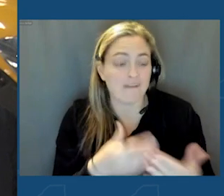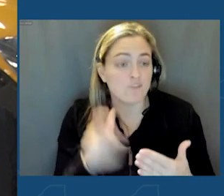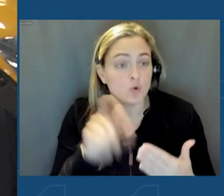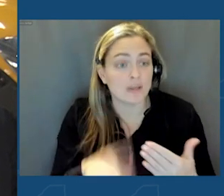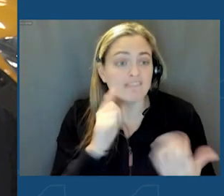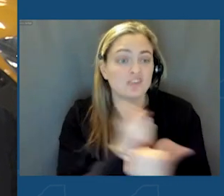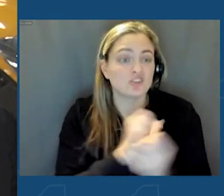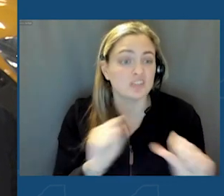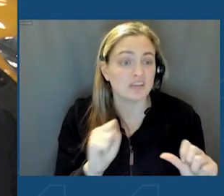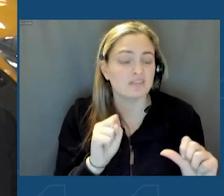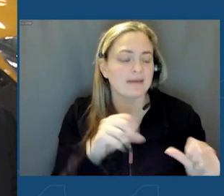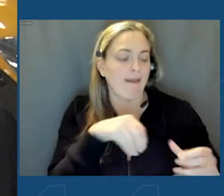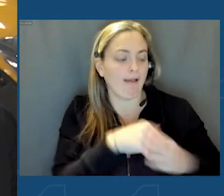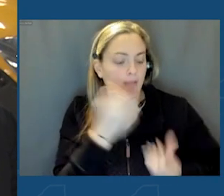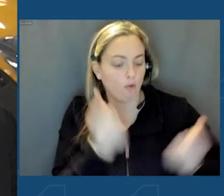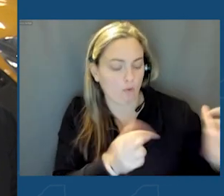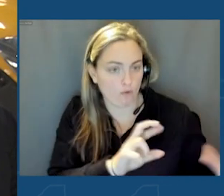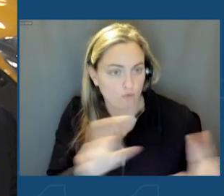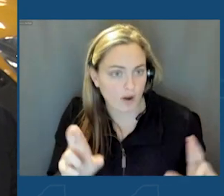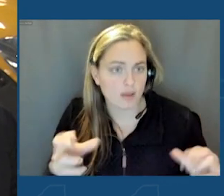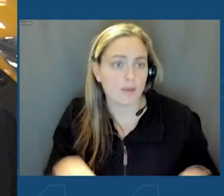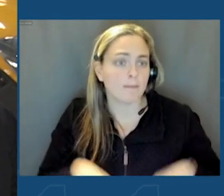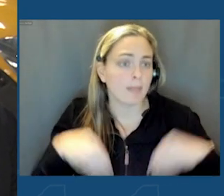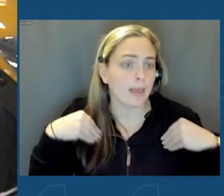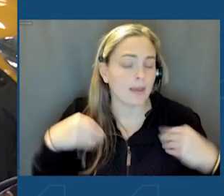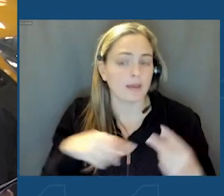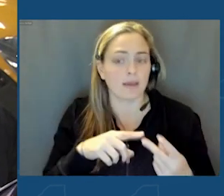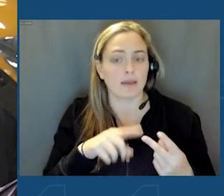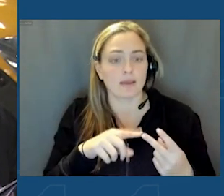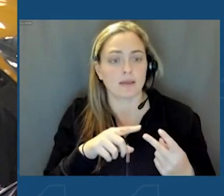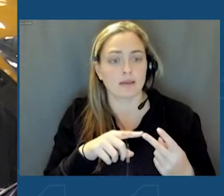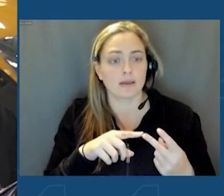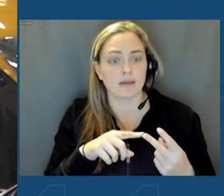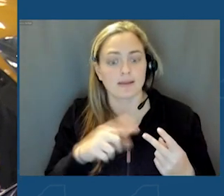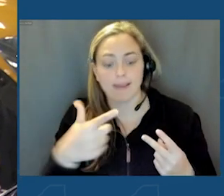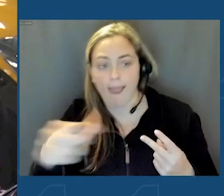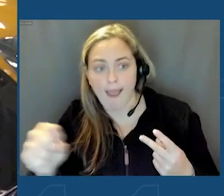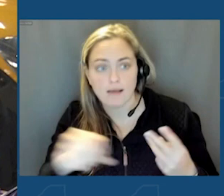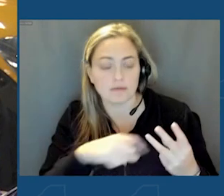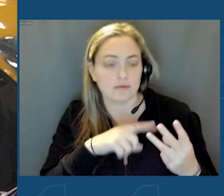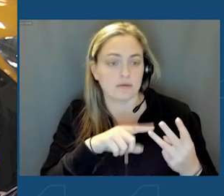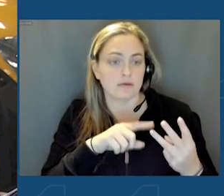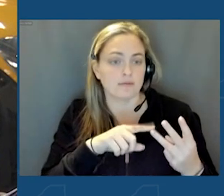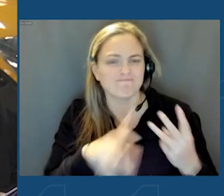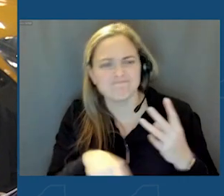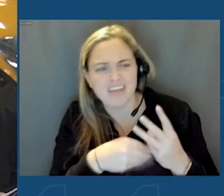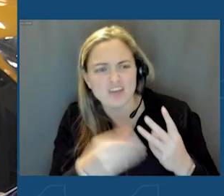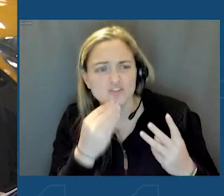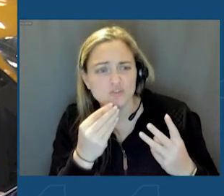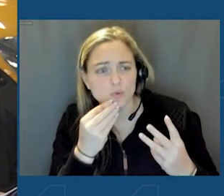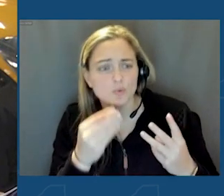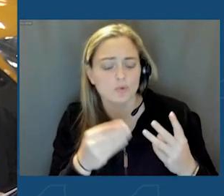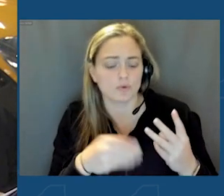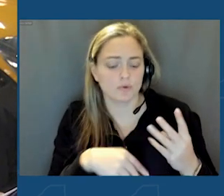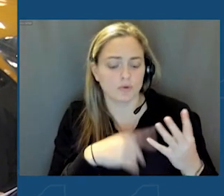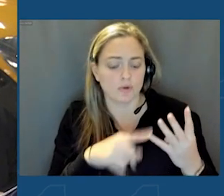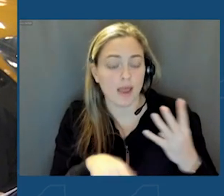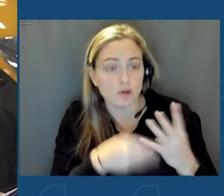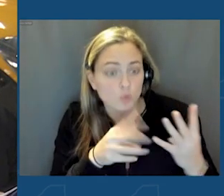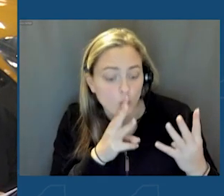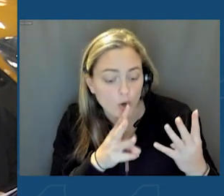safety in your vehicle blankets a full gas tank some extra food extra water